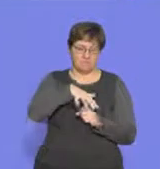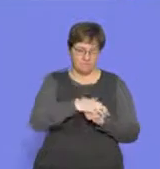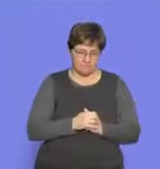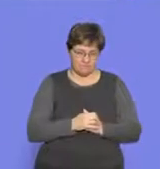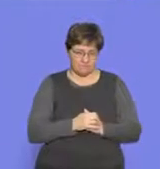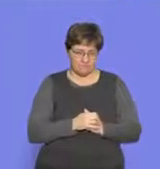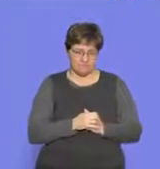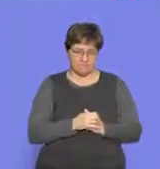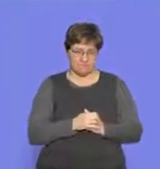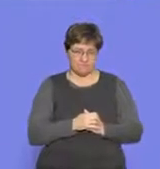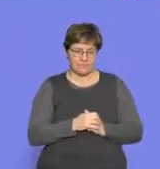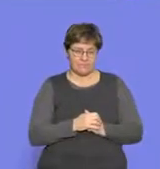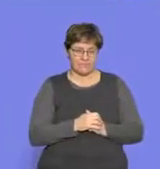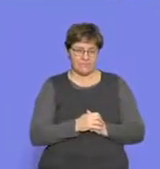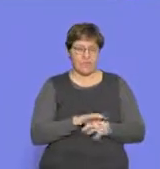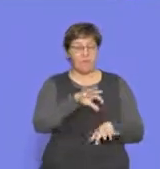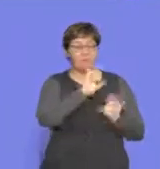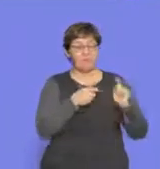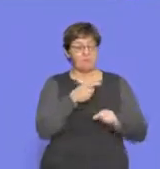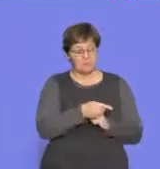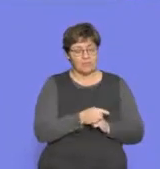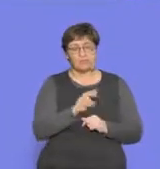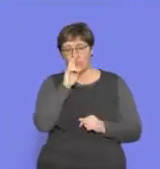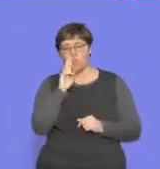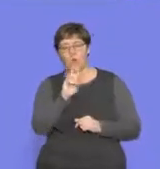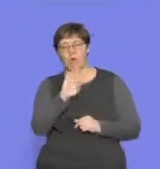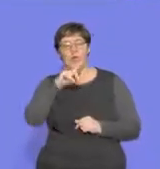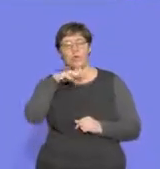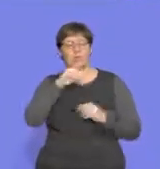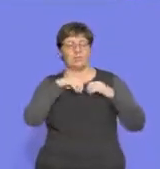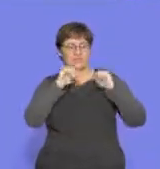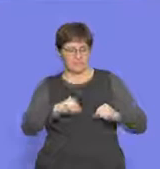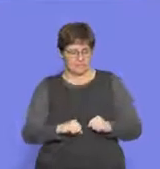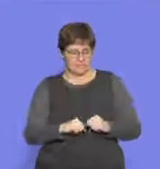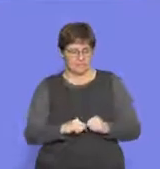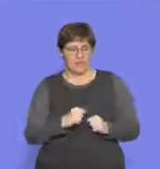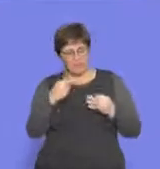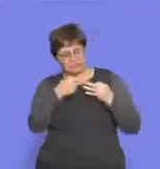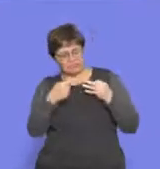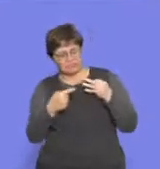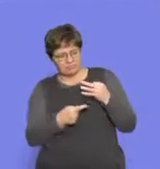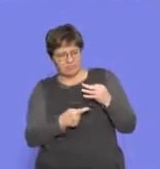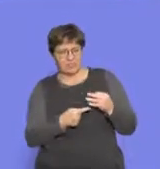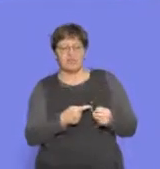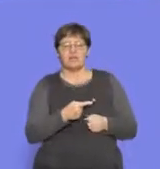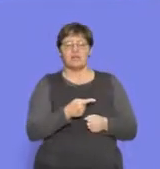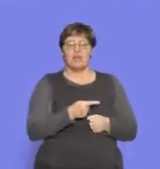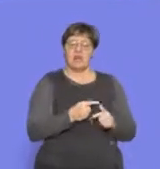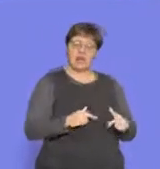So guys, as we wrap this segment up, we've looked at ecosystems and the components of the biotic and the abiotic